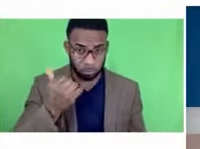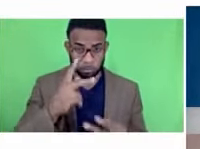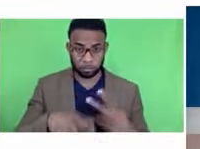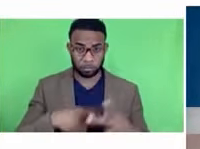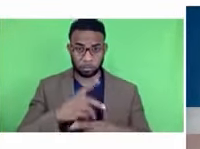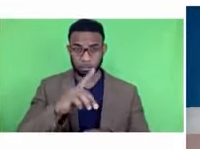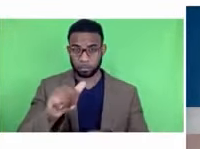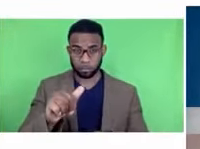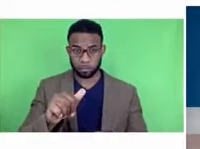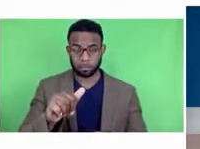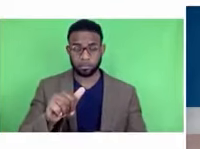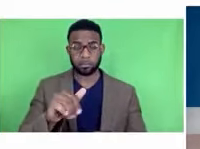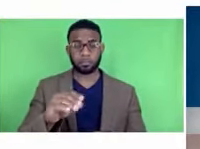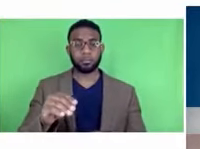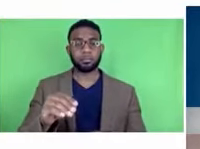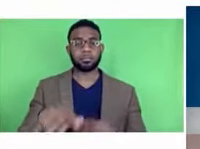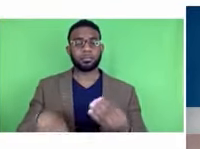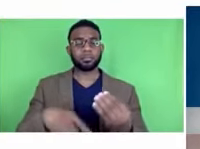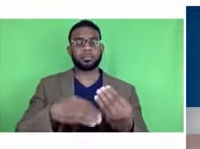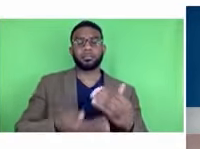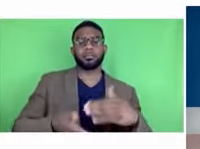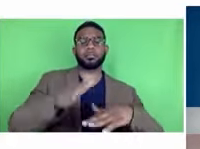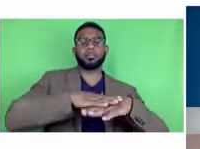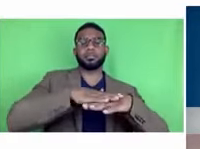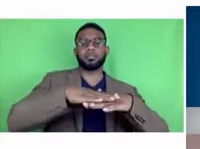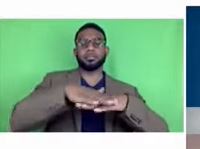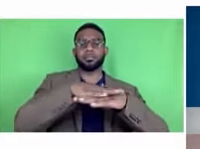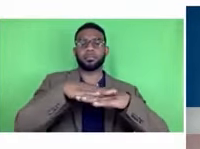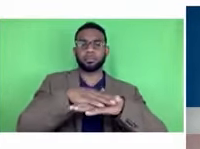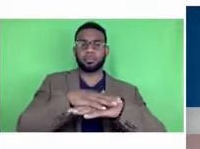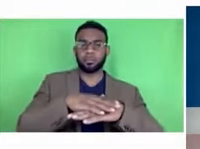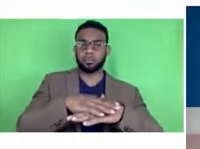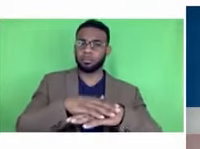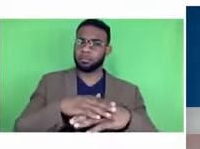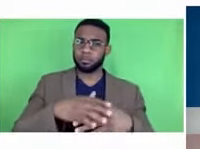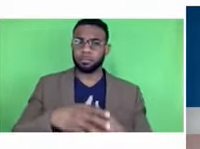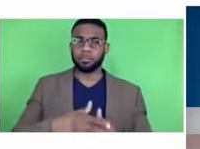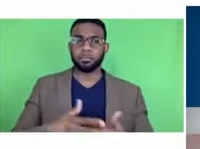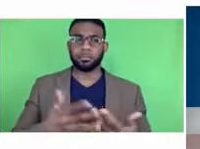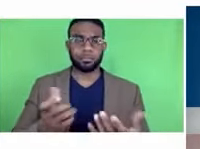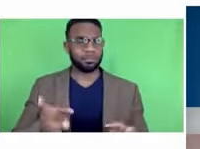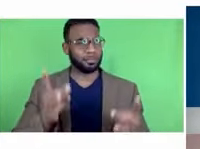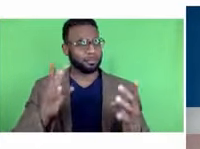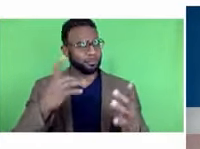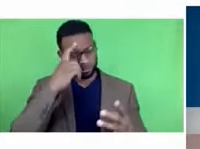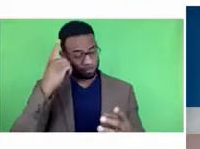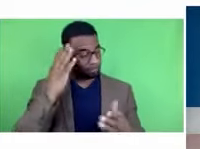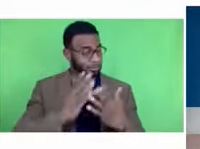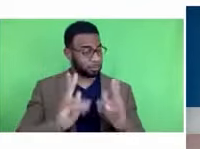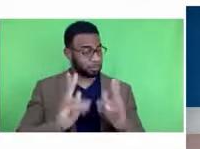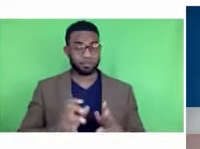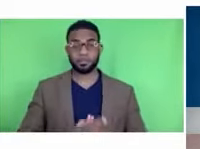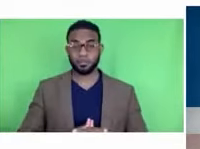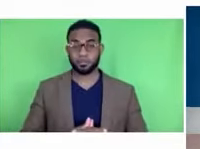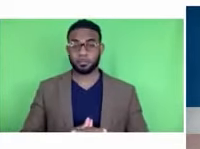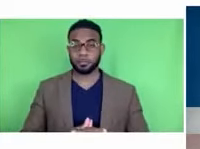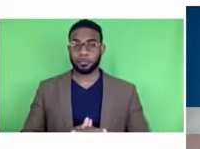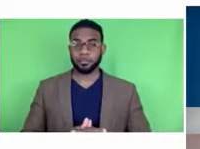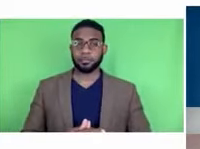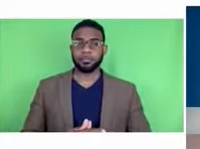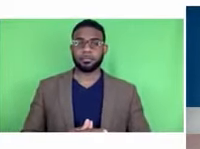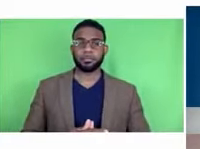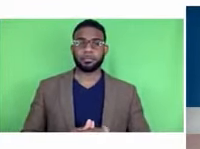disability. And adding that extra layer is just, you know, it's terrifying for some people. I think with every